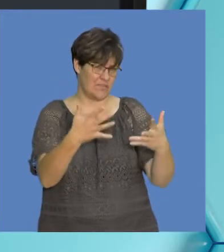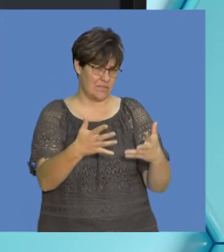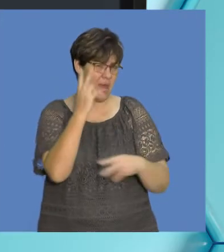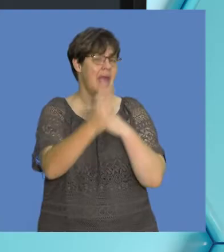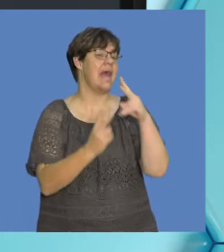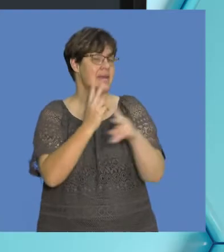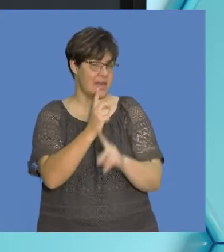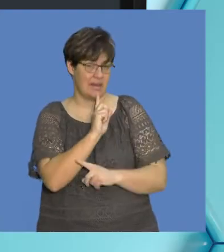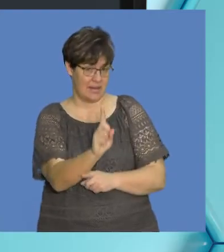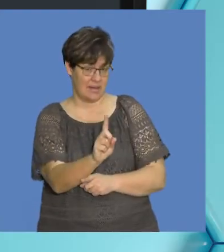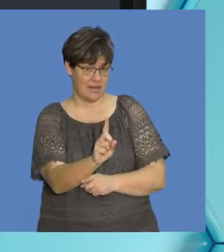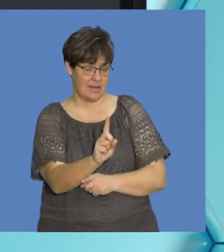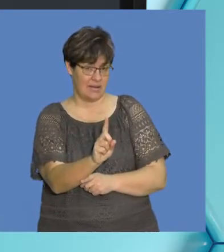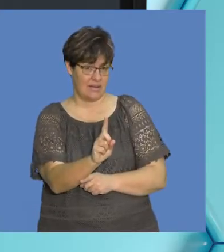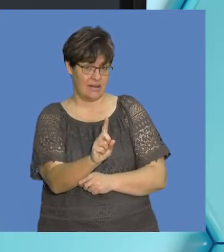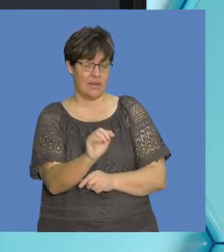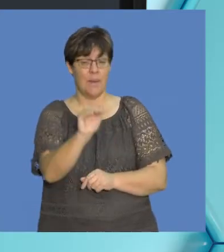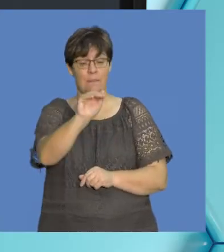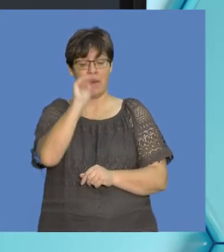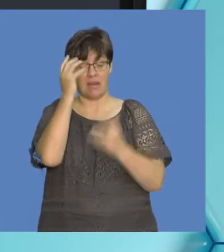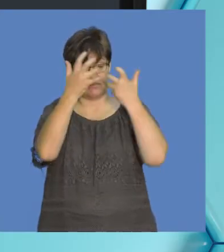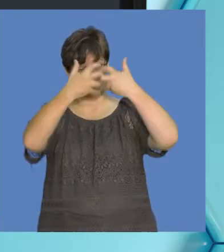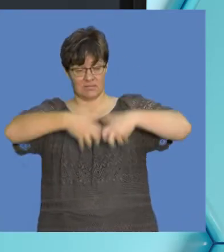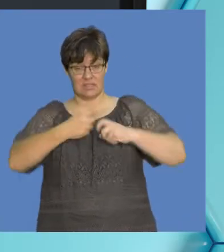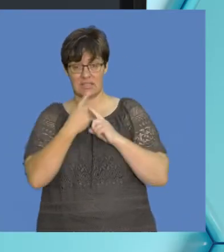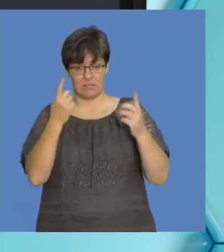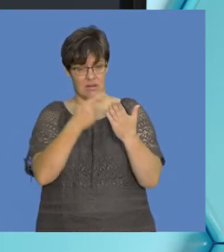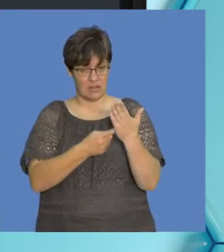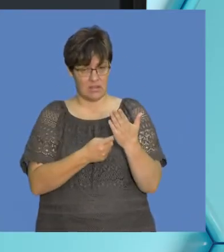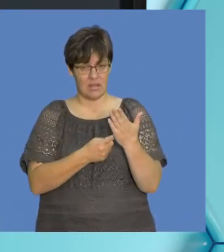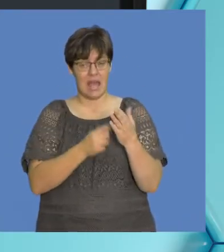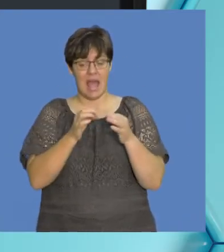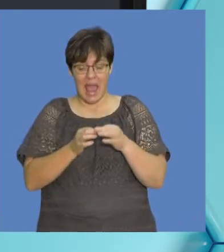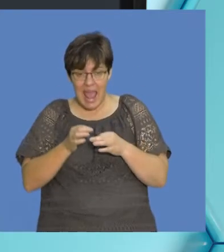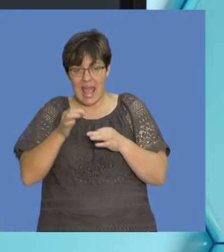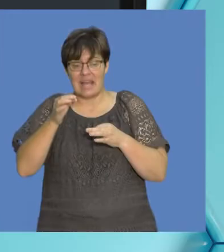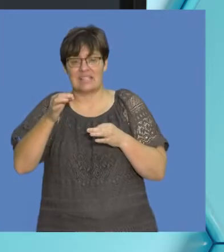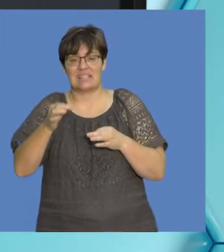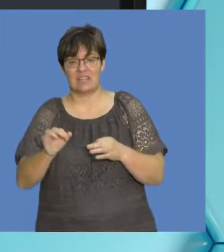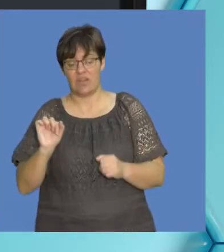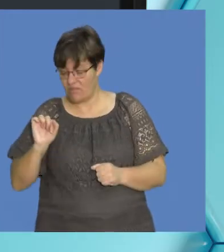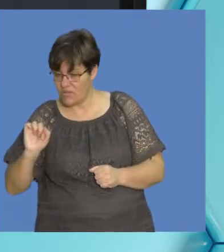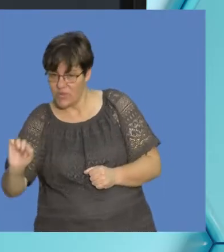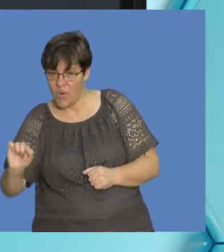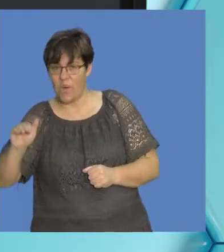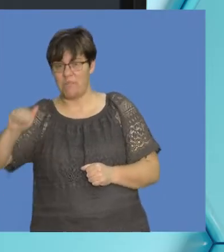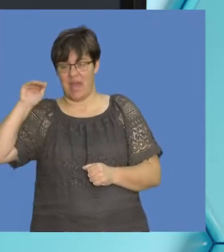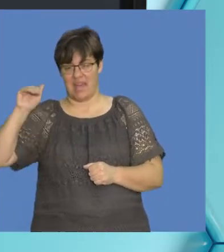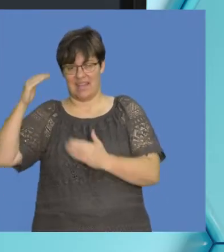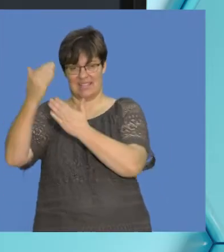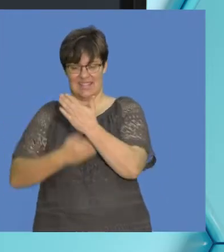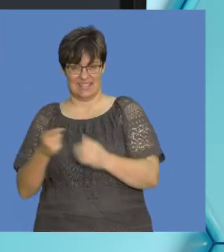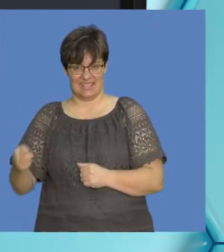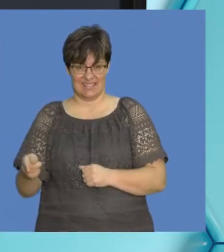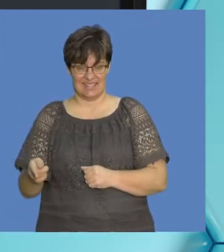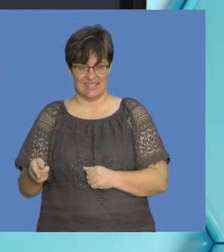repeat it, the bank reconciliation statement is an extension of your bank statement. So your